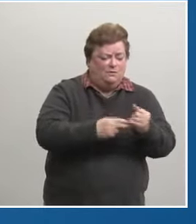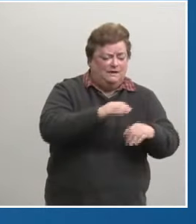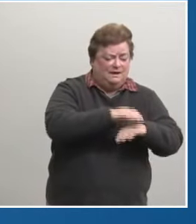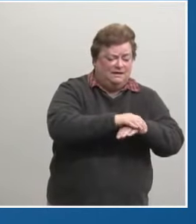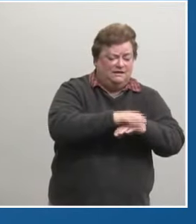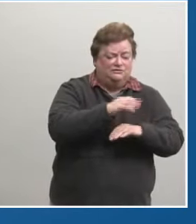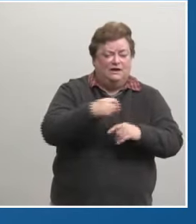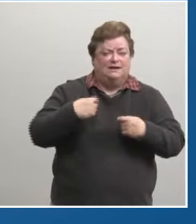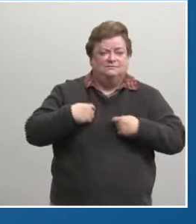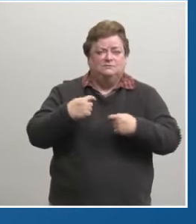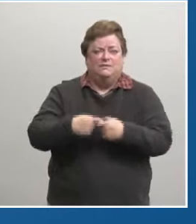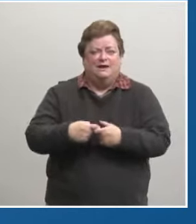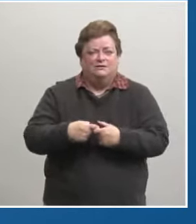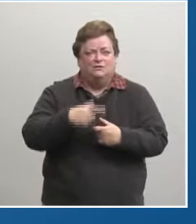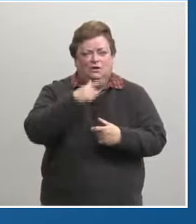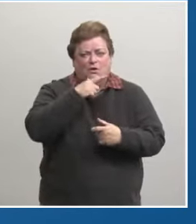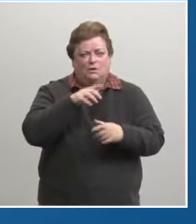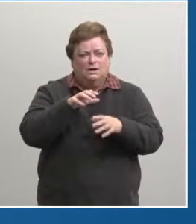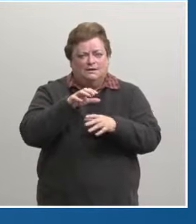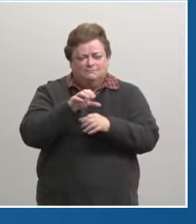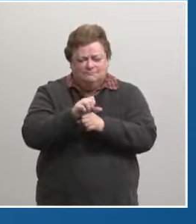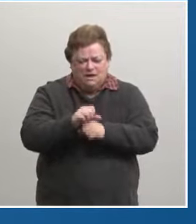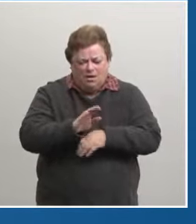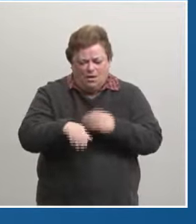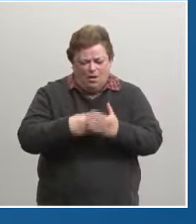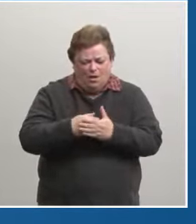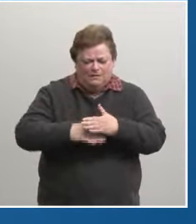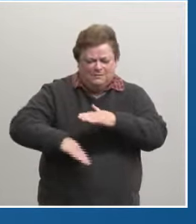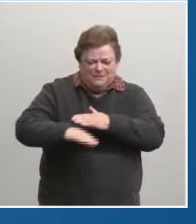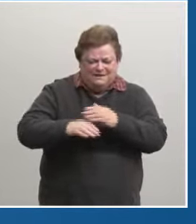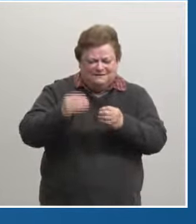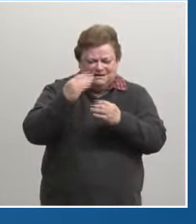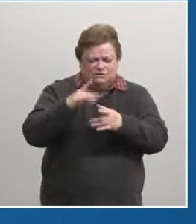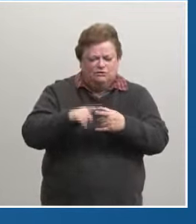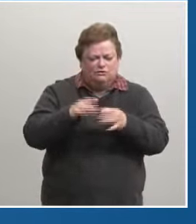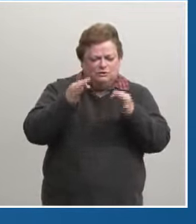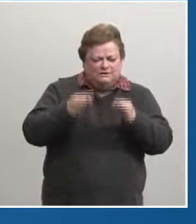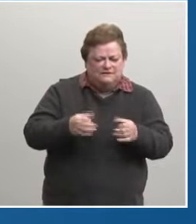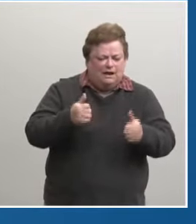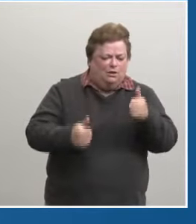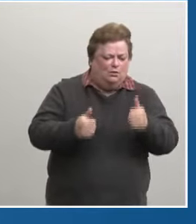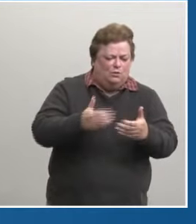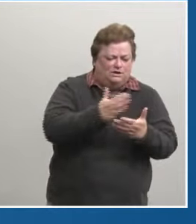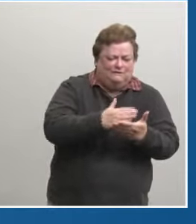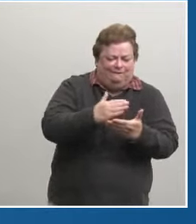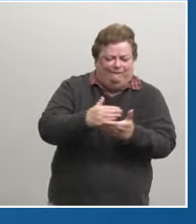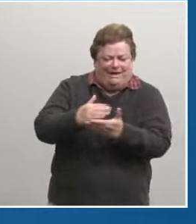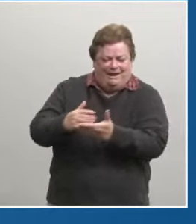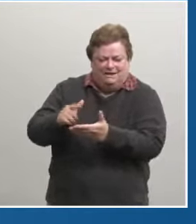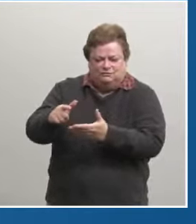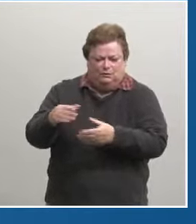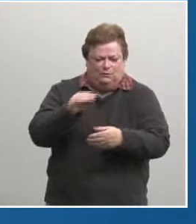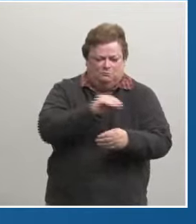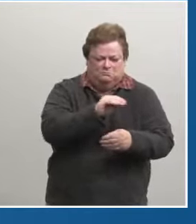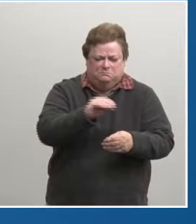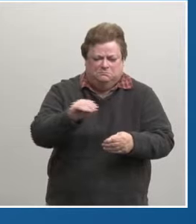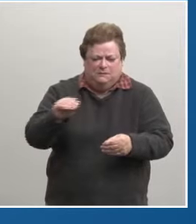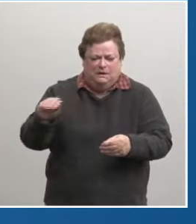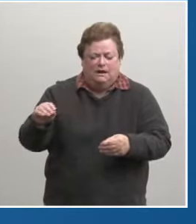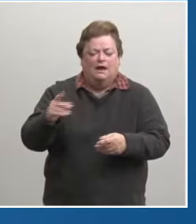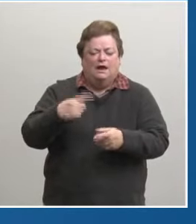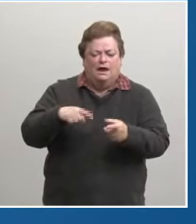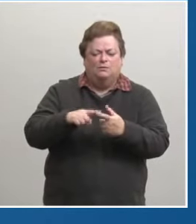Spanish. It captures basic information that will be used to help determine what phase a person is in and when they can receive